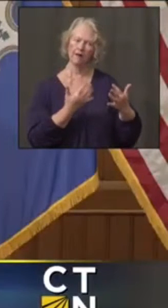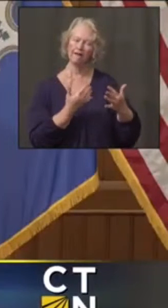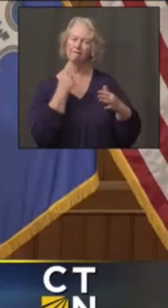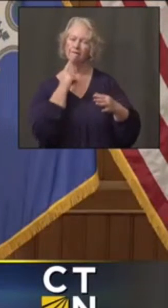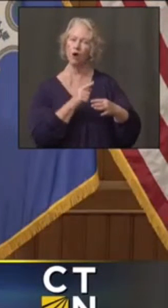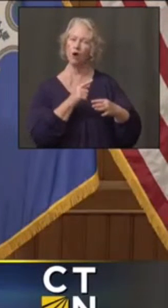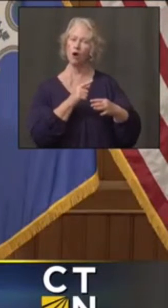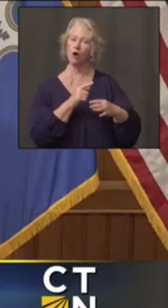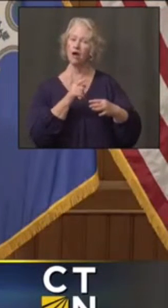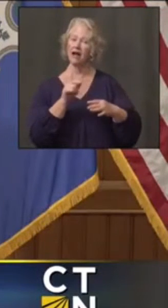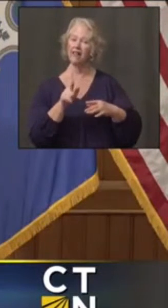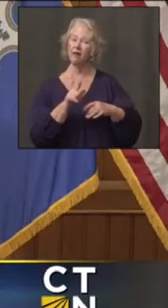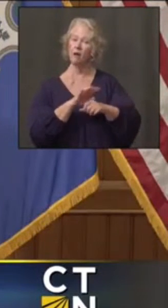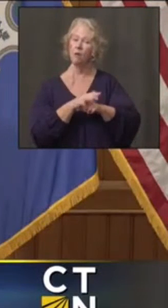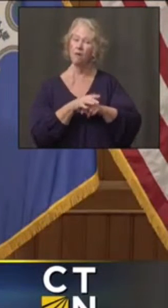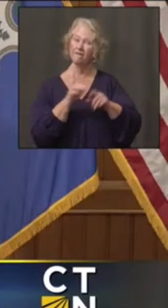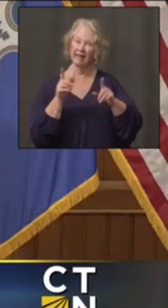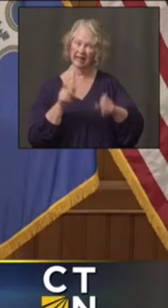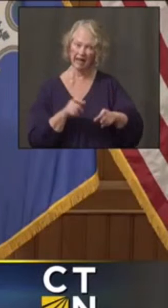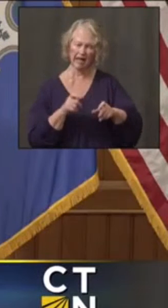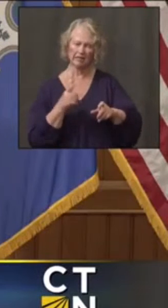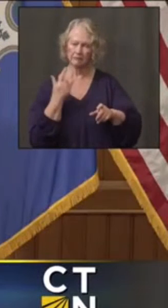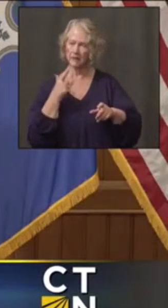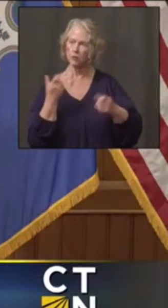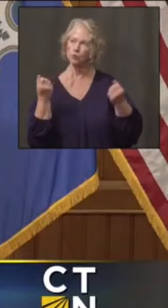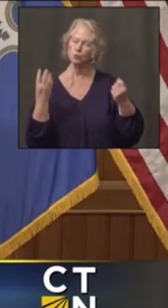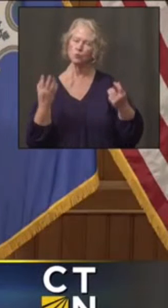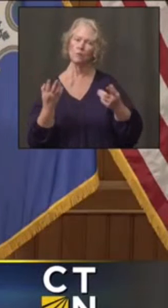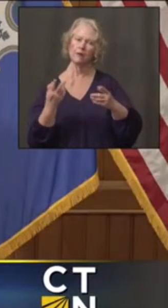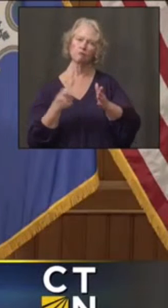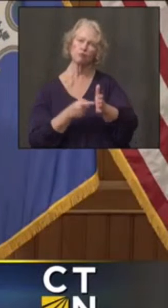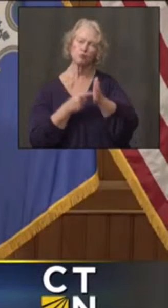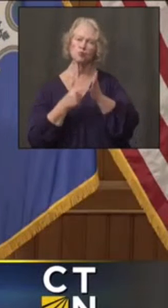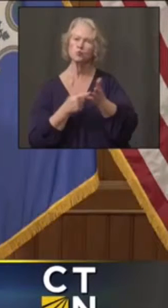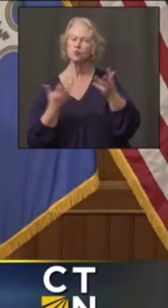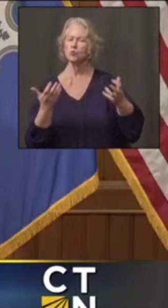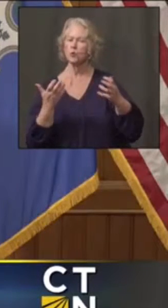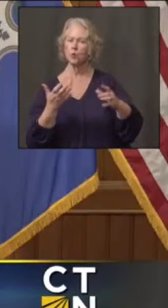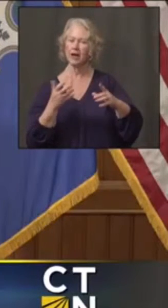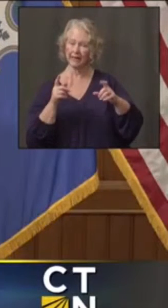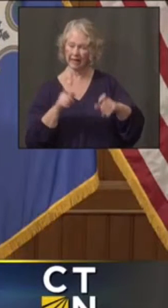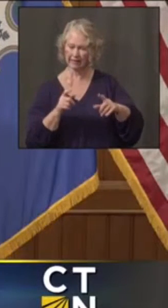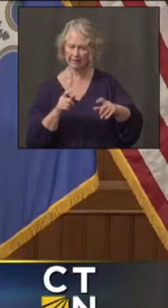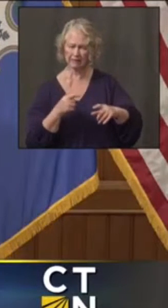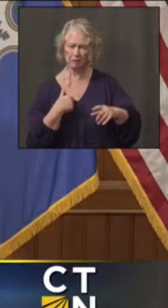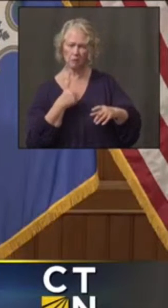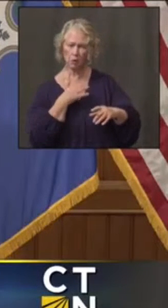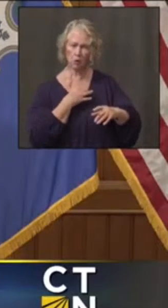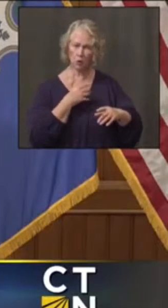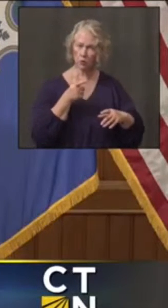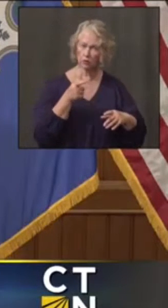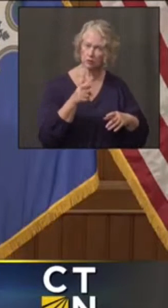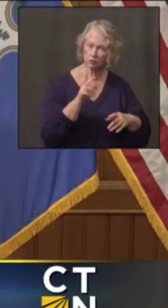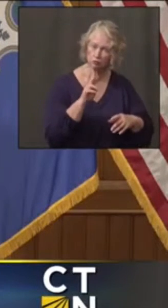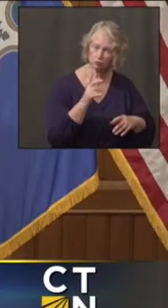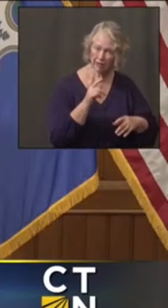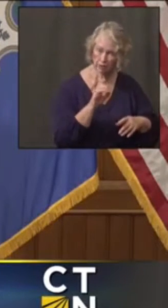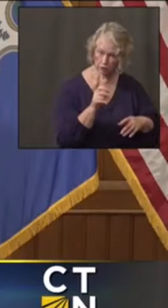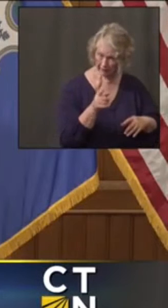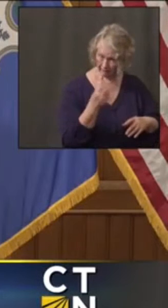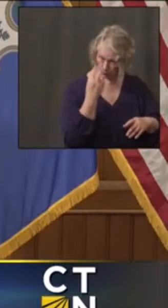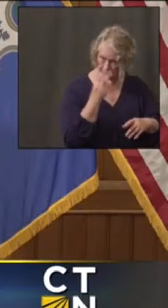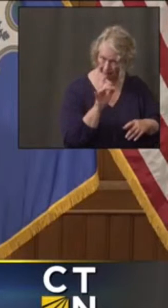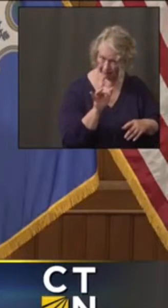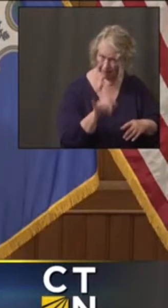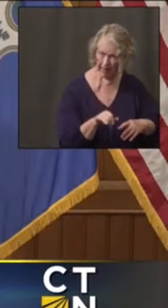increased due to demand increasing for testing. I'm wondering, both from Reggie, if that's something that they've seen, and also